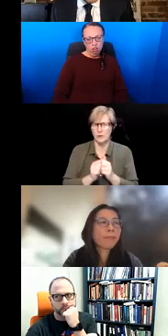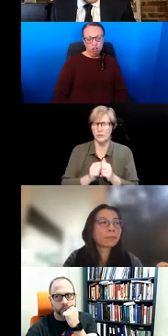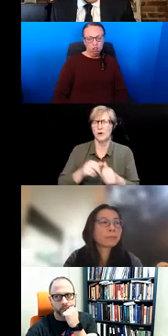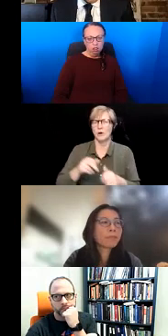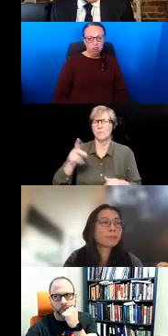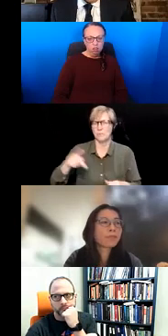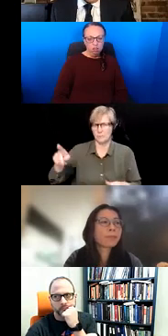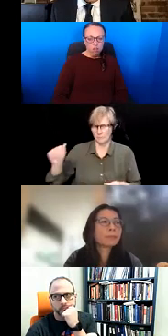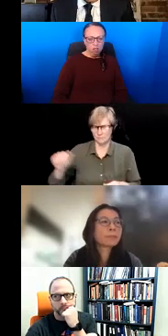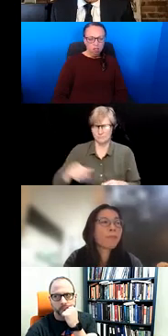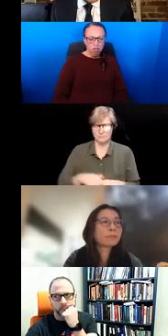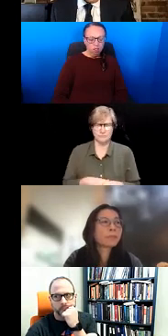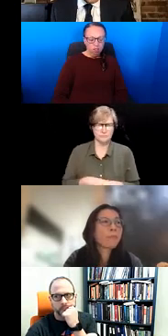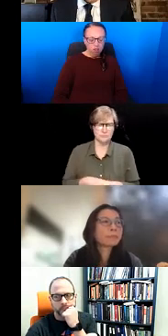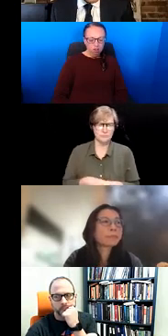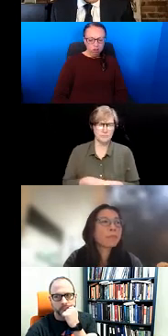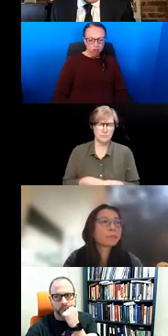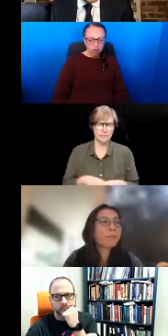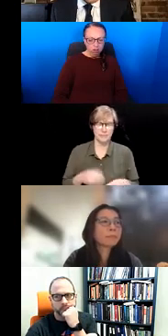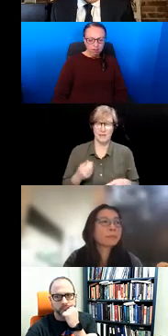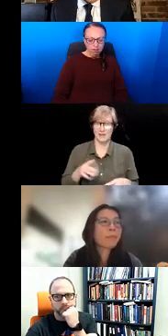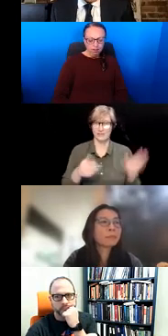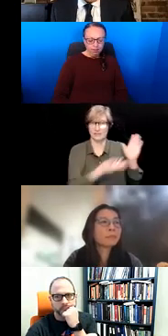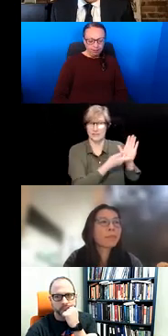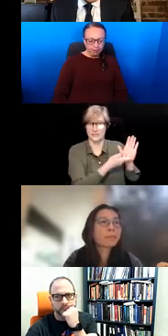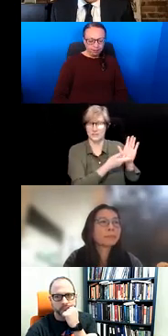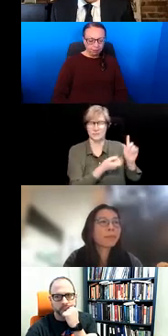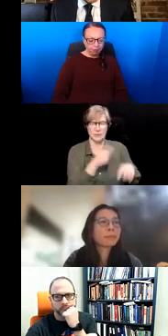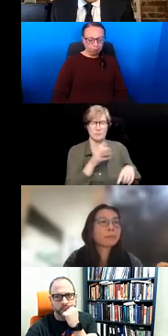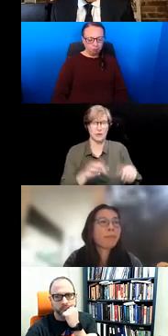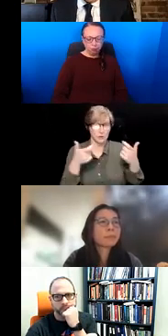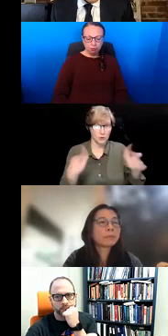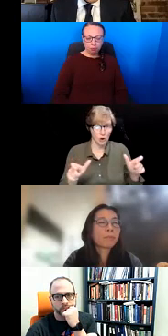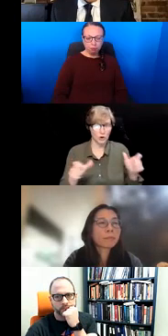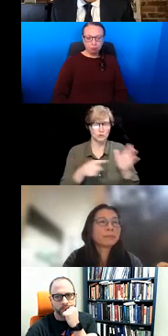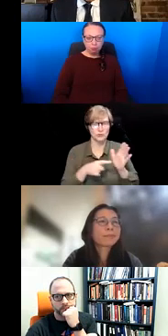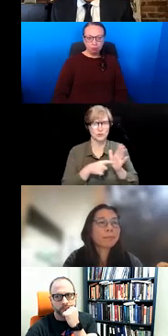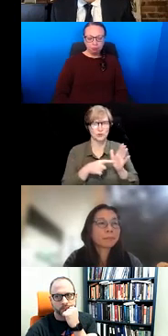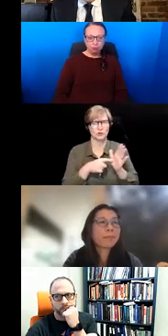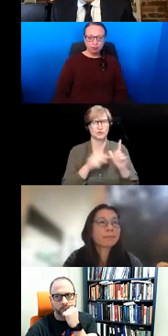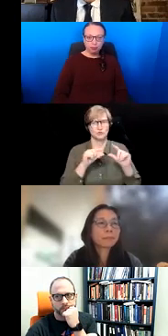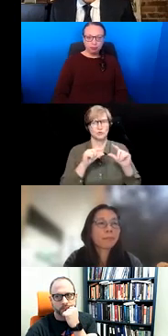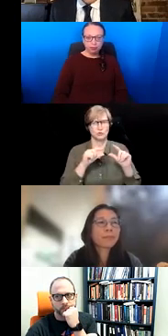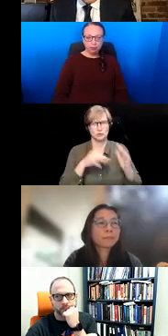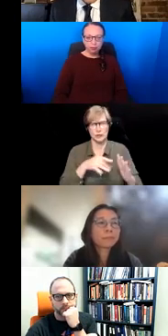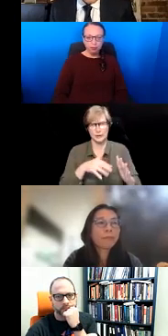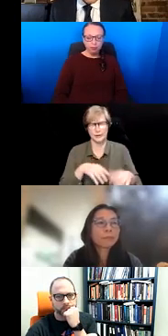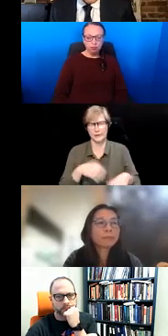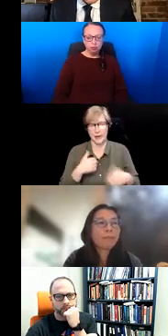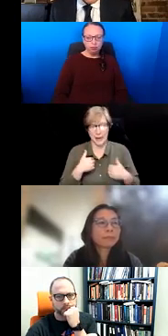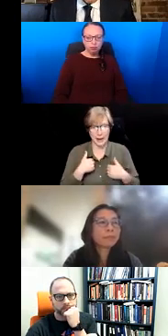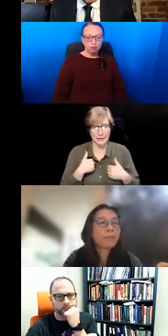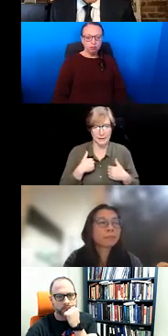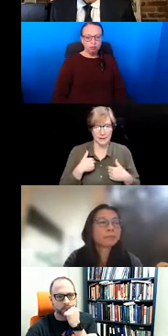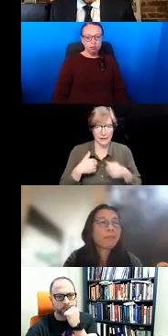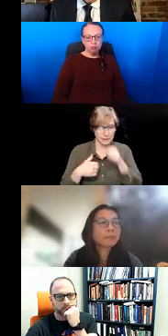from their relatively large and recent study demonstrating in a cohort of 36 individuals that that